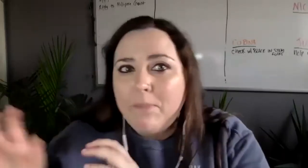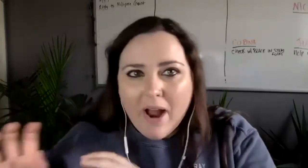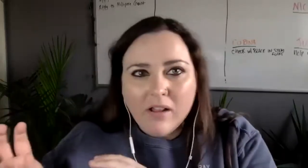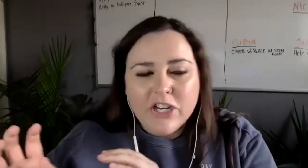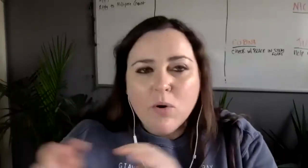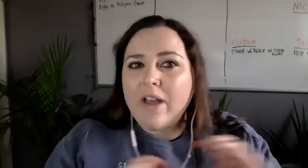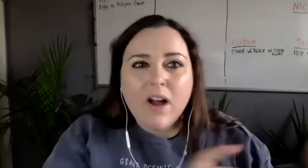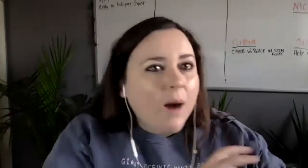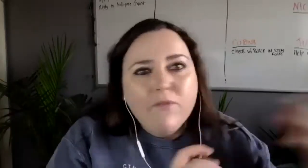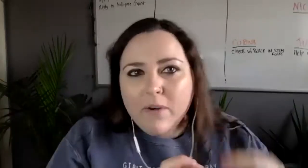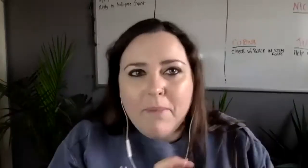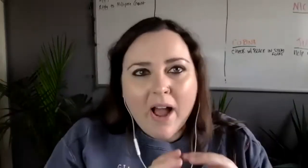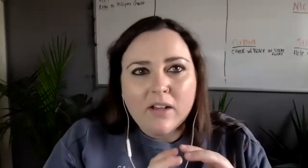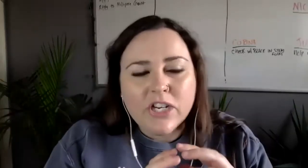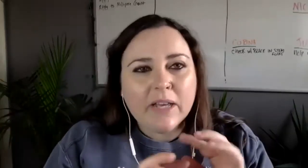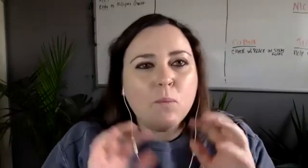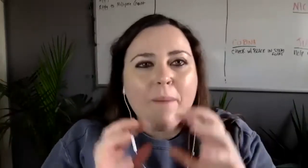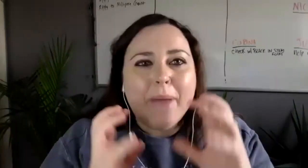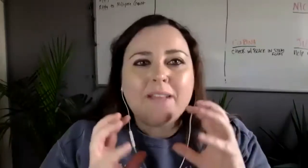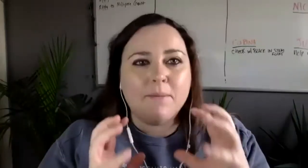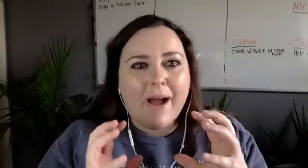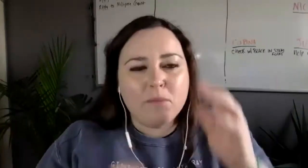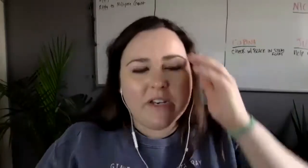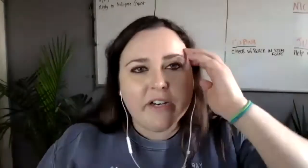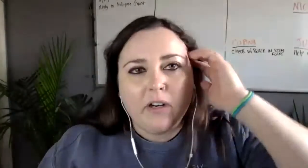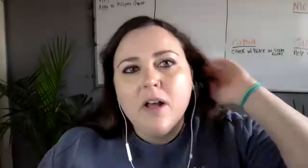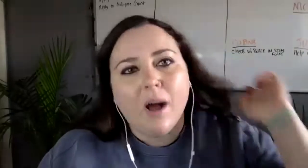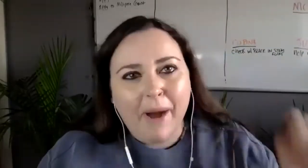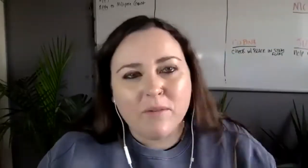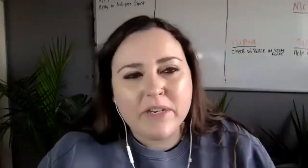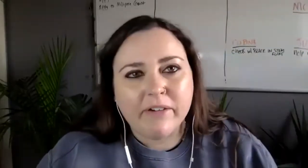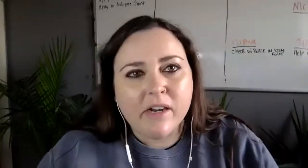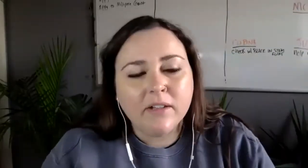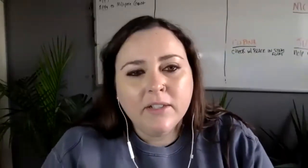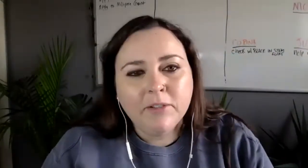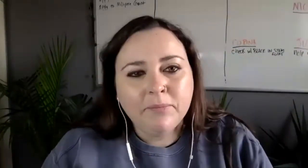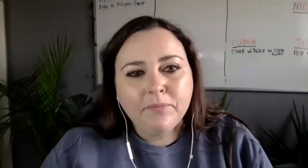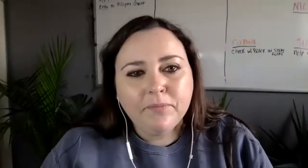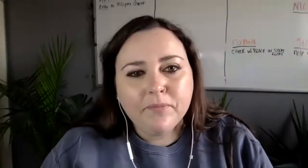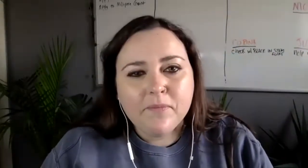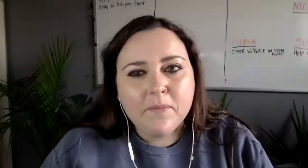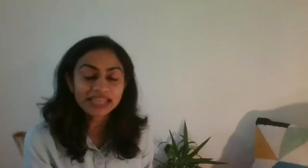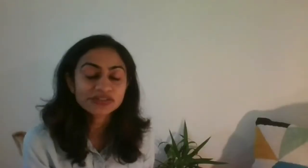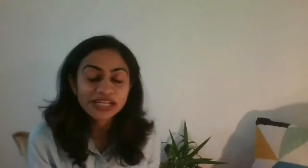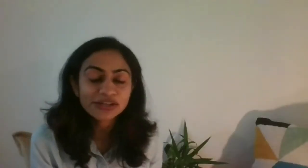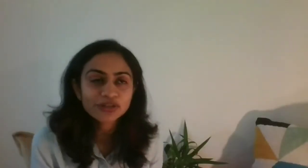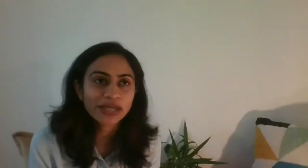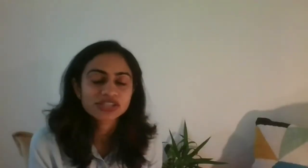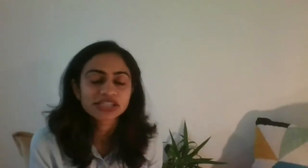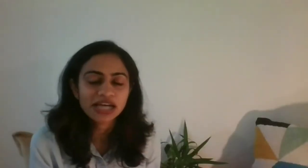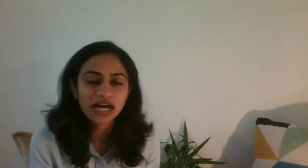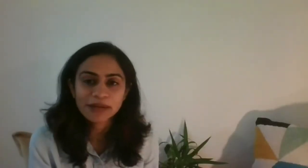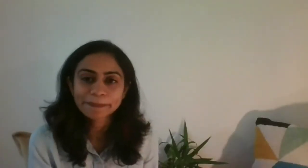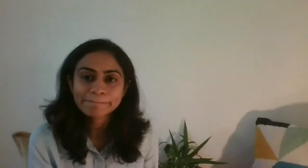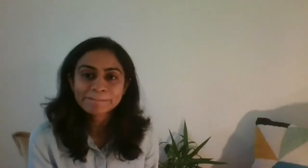with biology or that come from biology? Like, what makes a biomaterial a biomaterial? Yeah, that's a really good